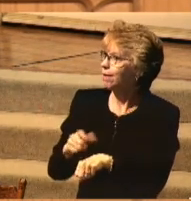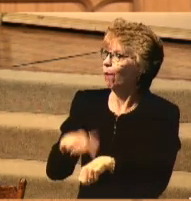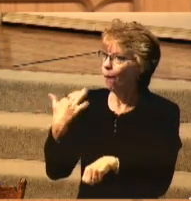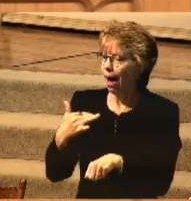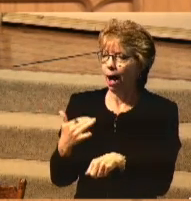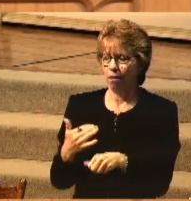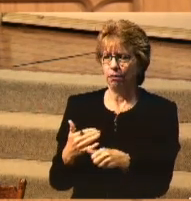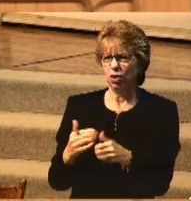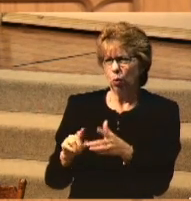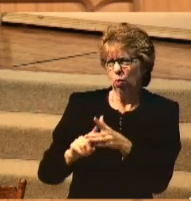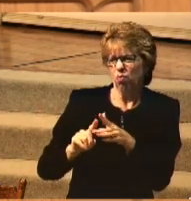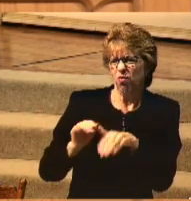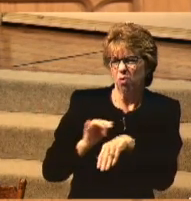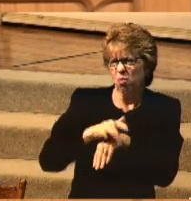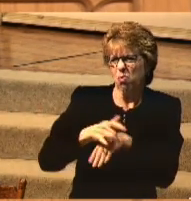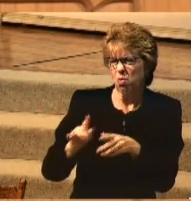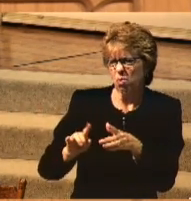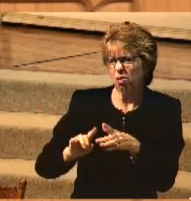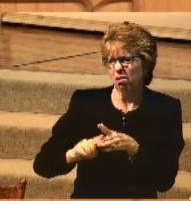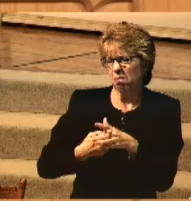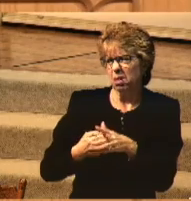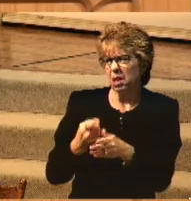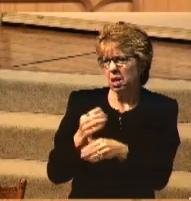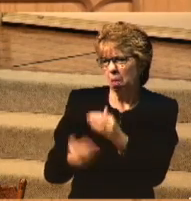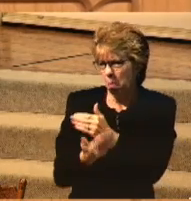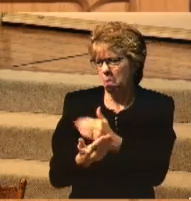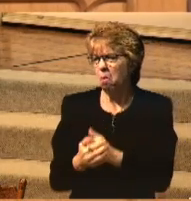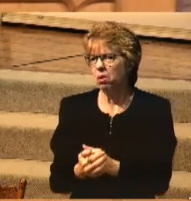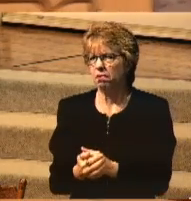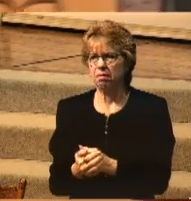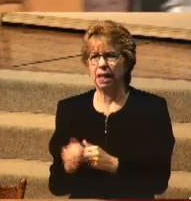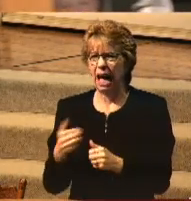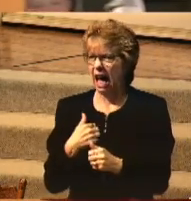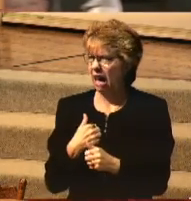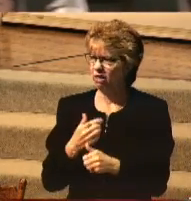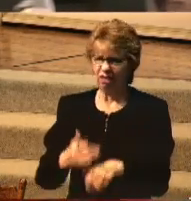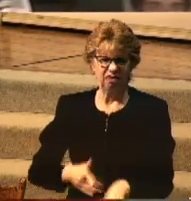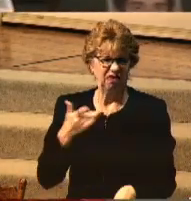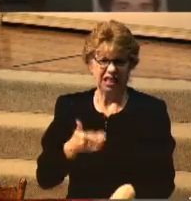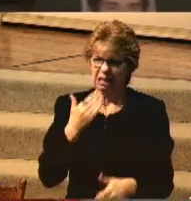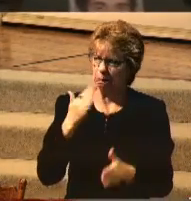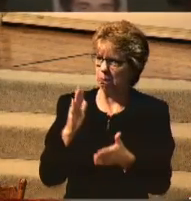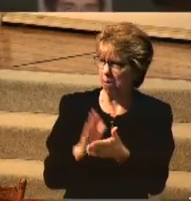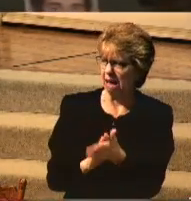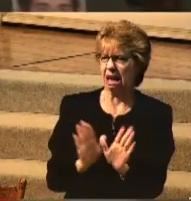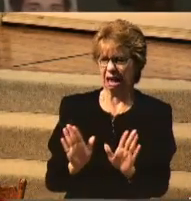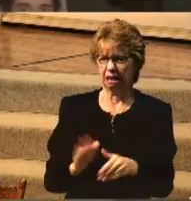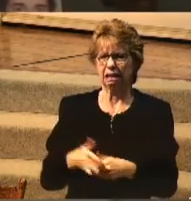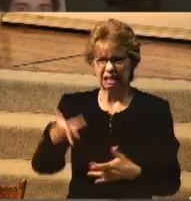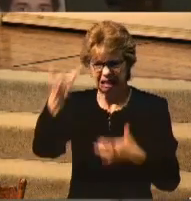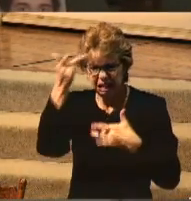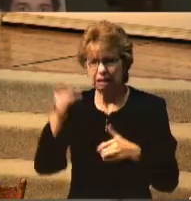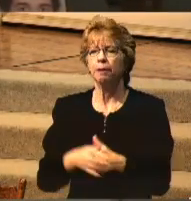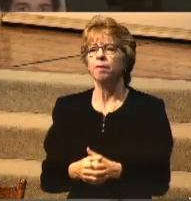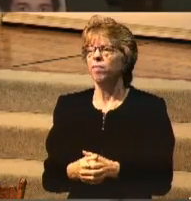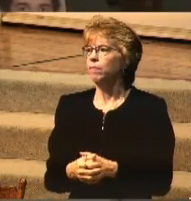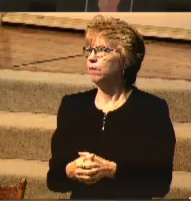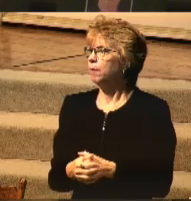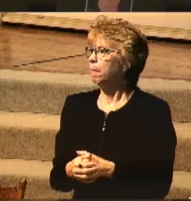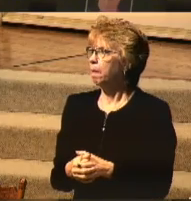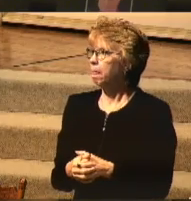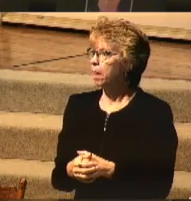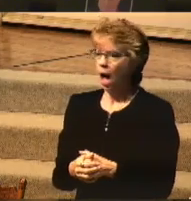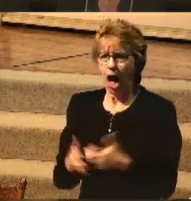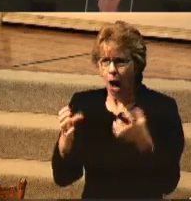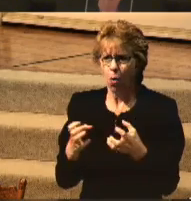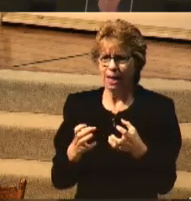morning, and I had to leave. I wasn't doing well at all that week, and. But